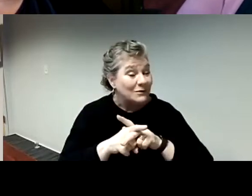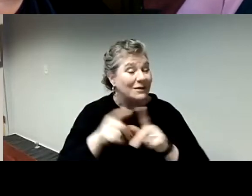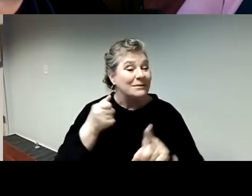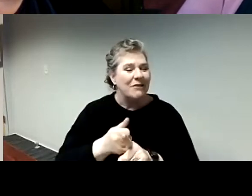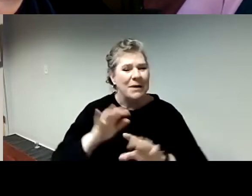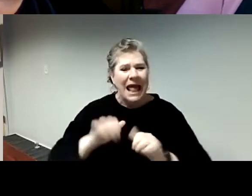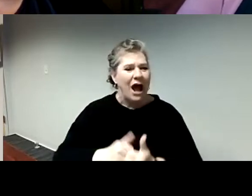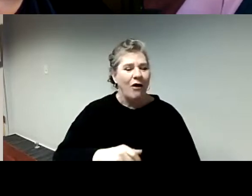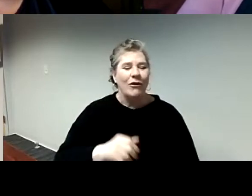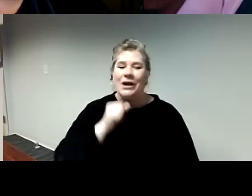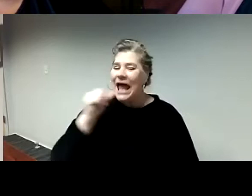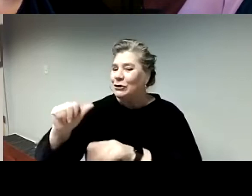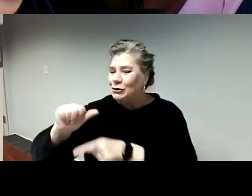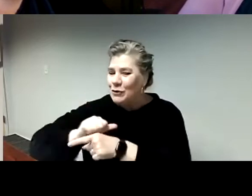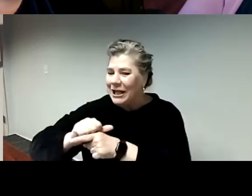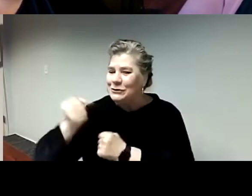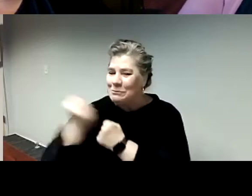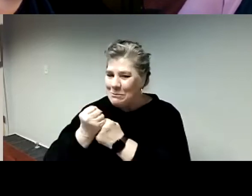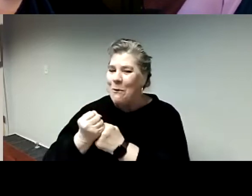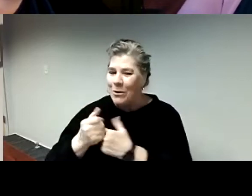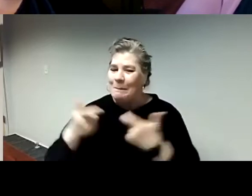not trained to support fat folks as a whole.